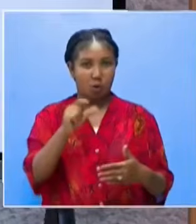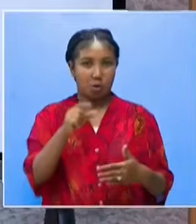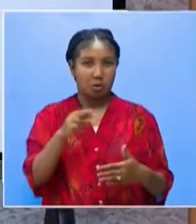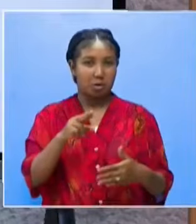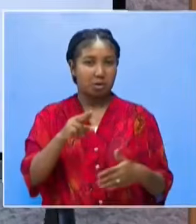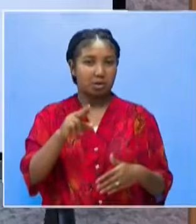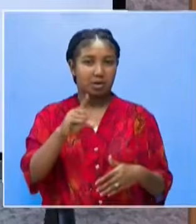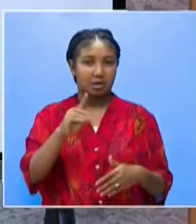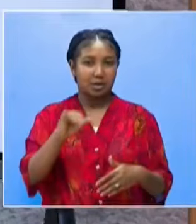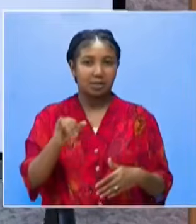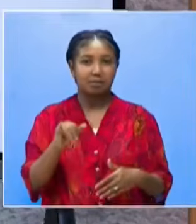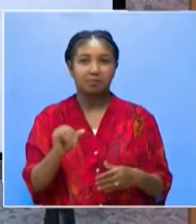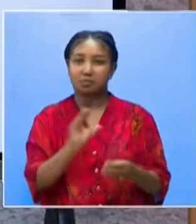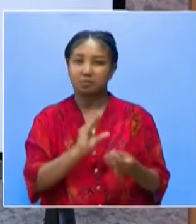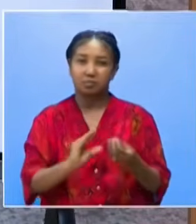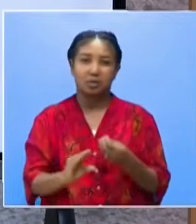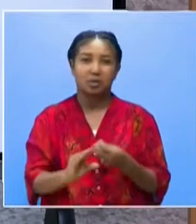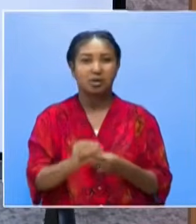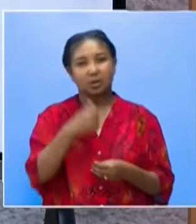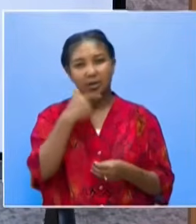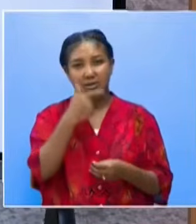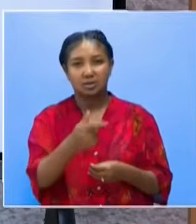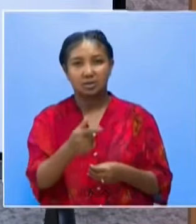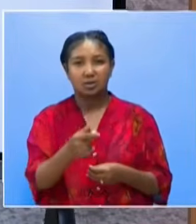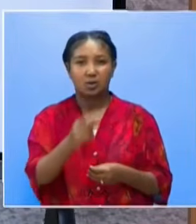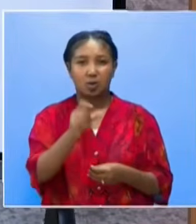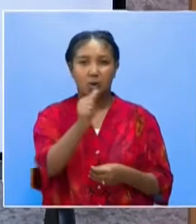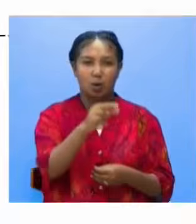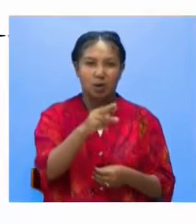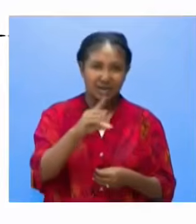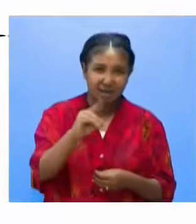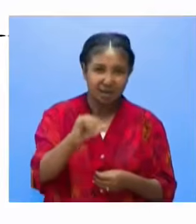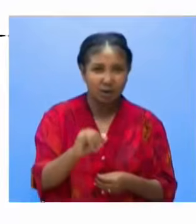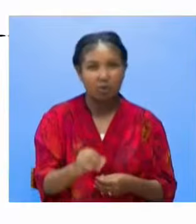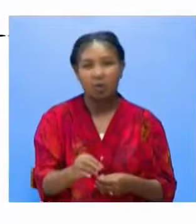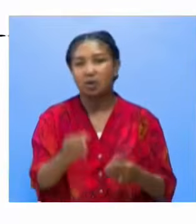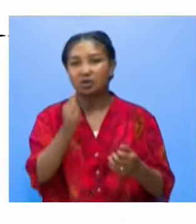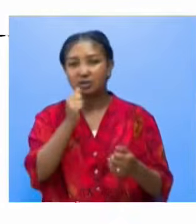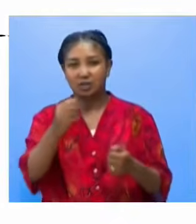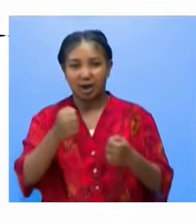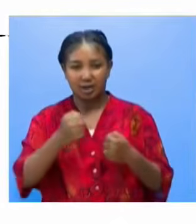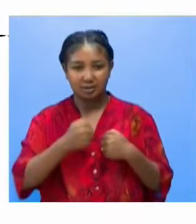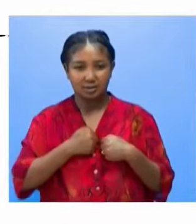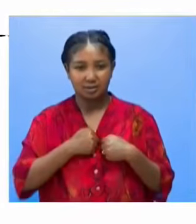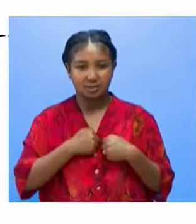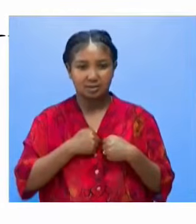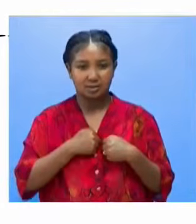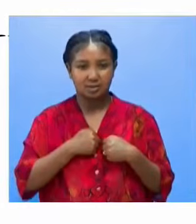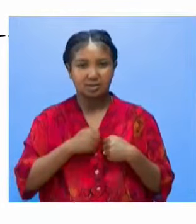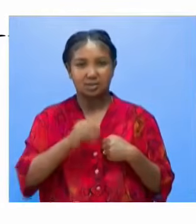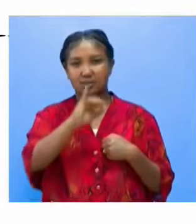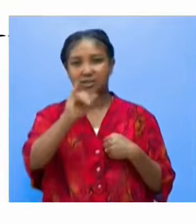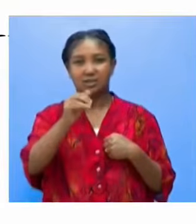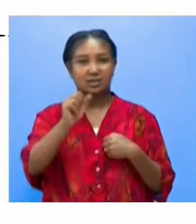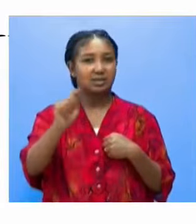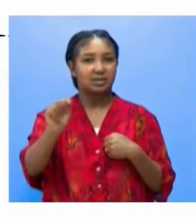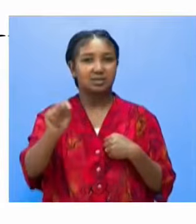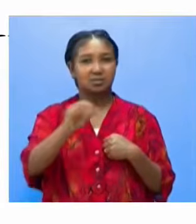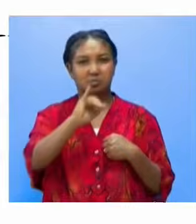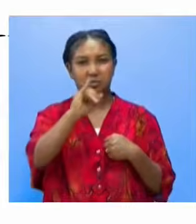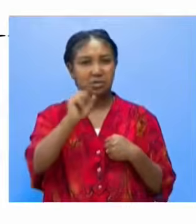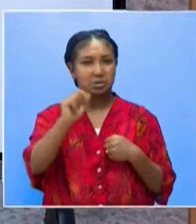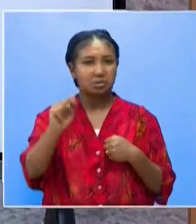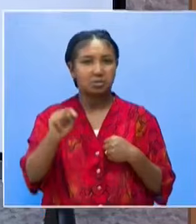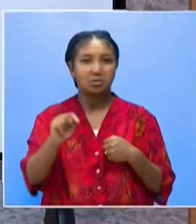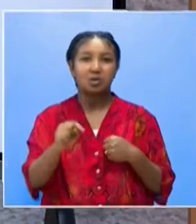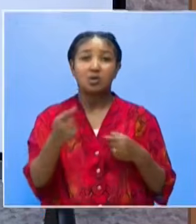Or, it depends on you. You can say she has already or she has just.